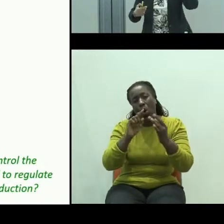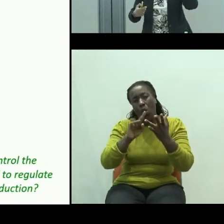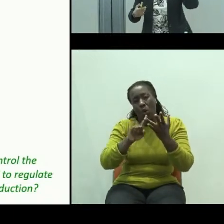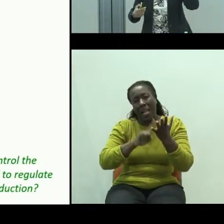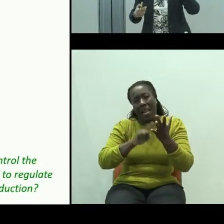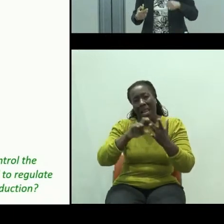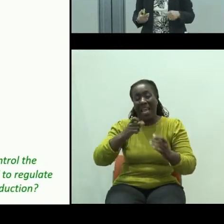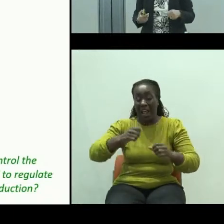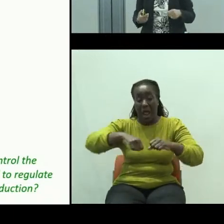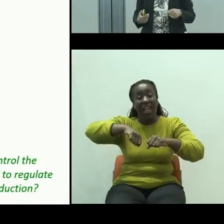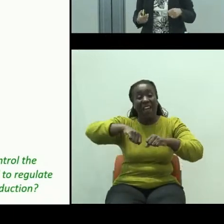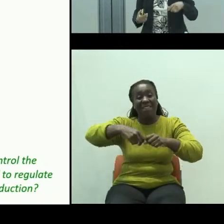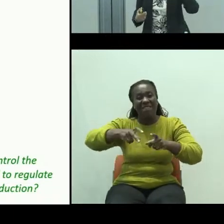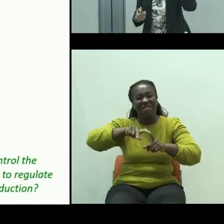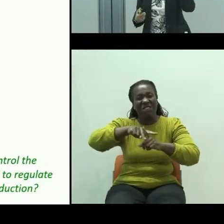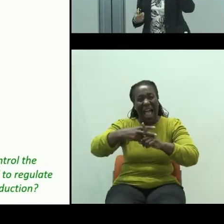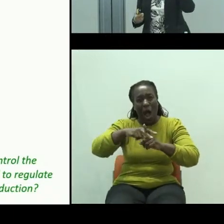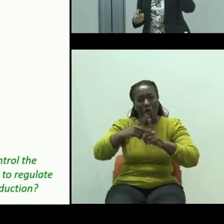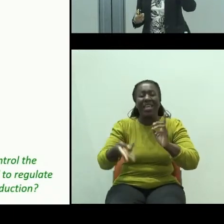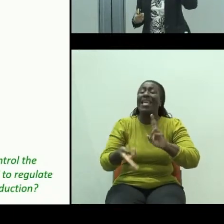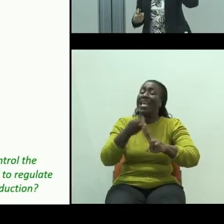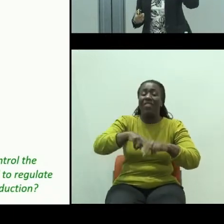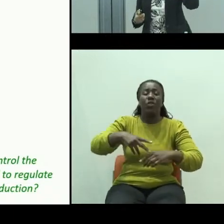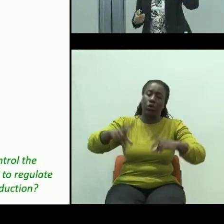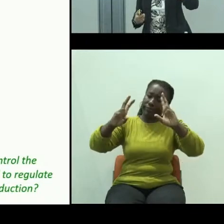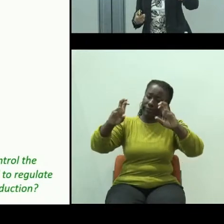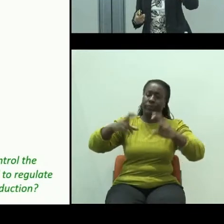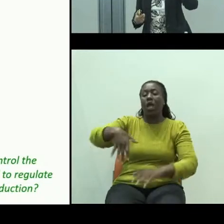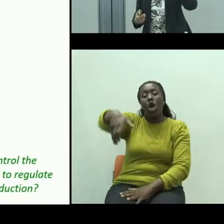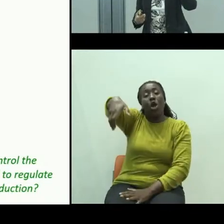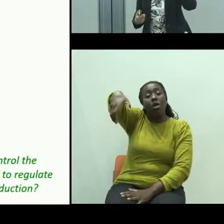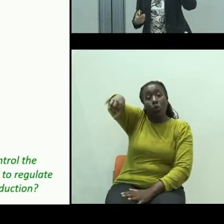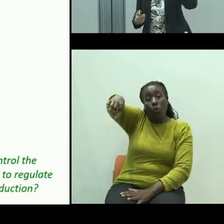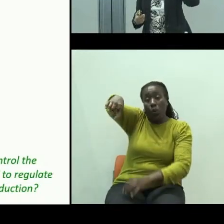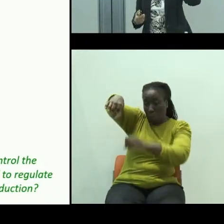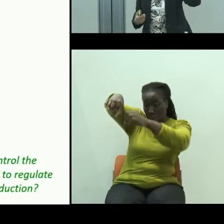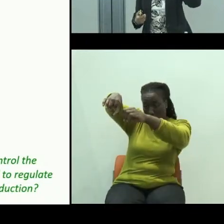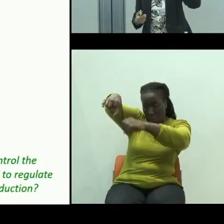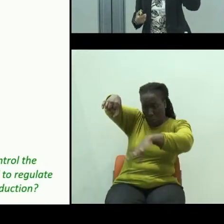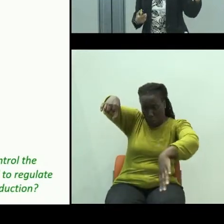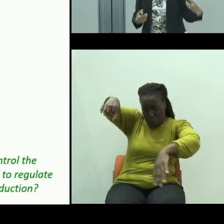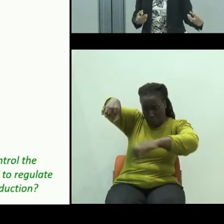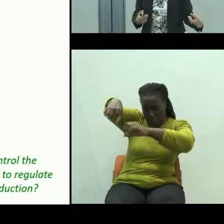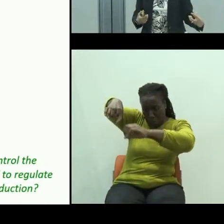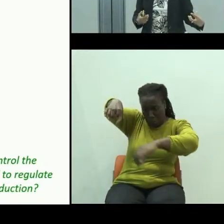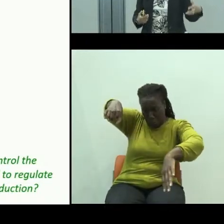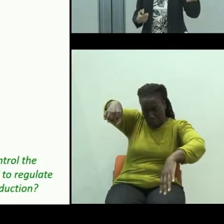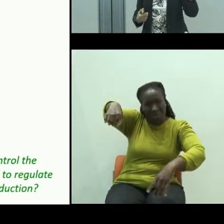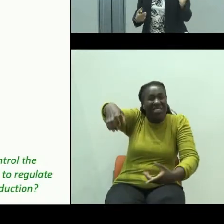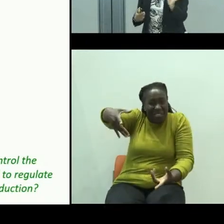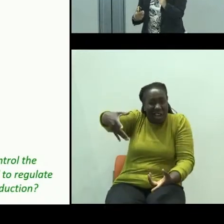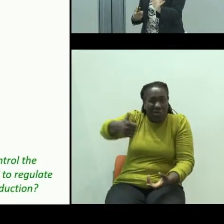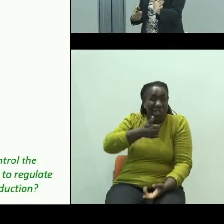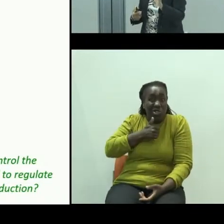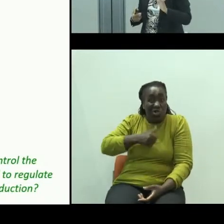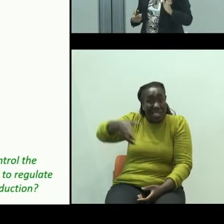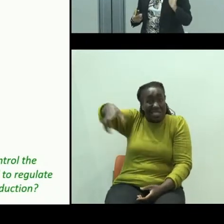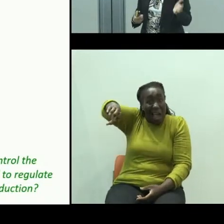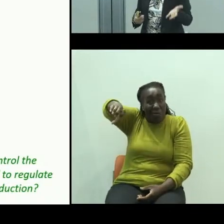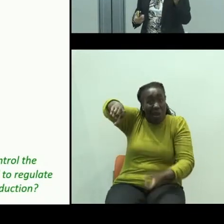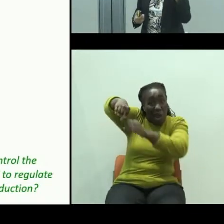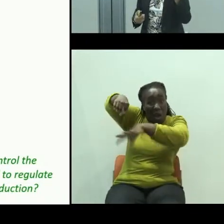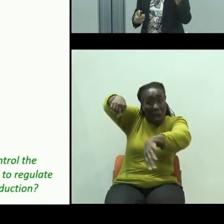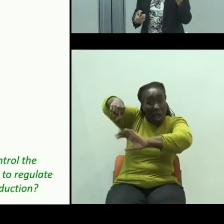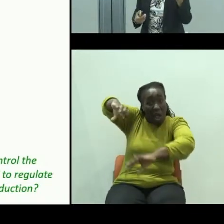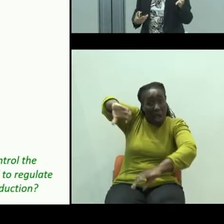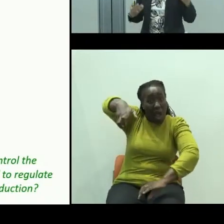ever turned on a water faucet, that faucet has a valve in it that allows, when you open it, for the water to flow, and when you close it, for the